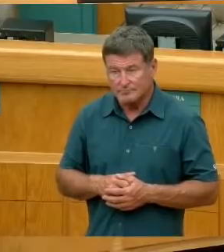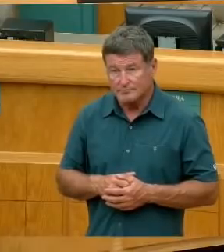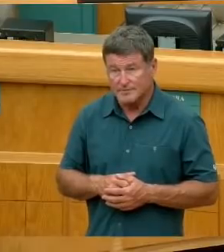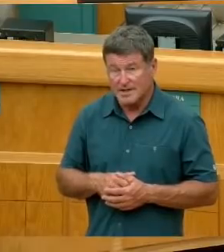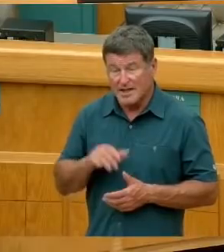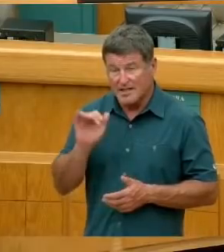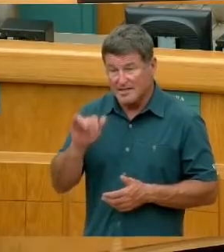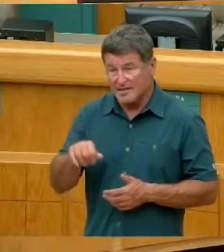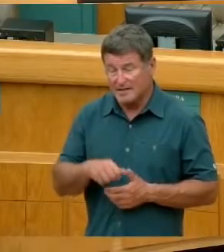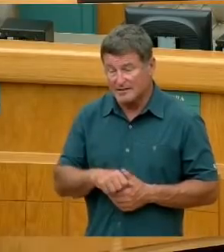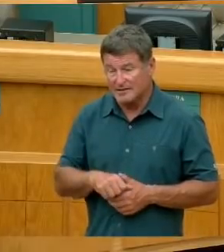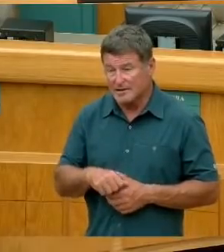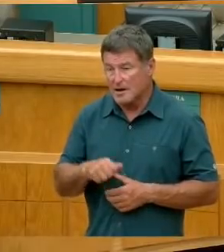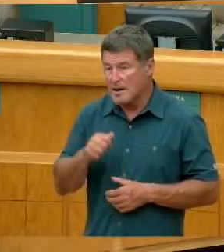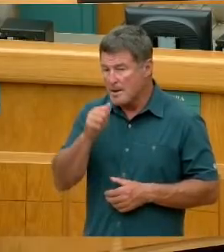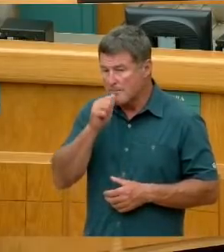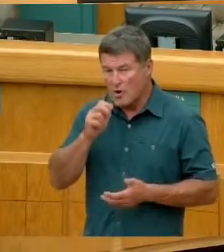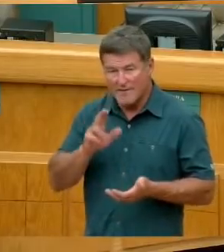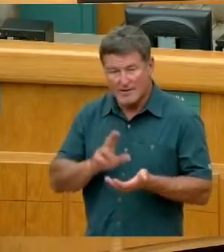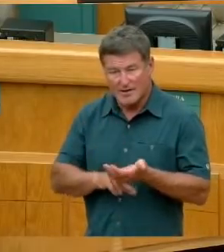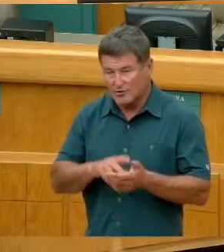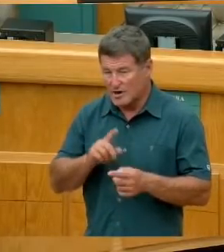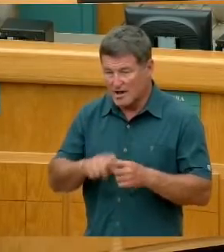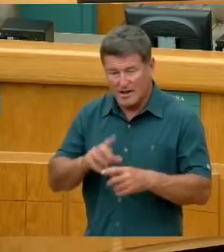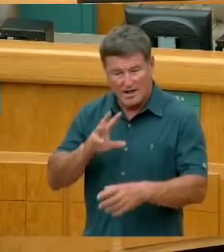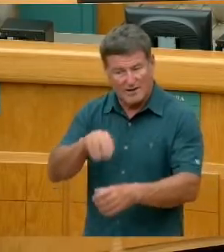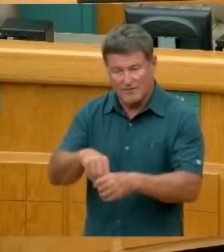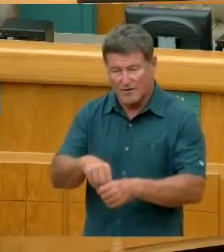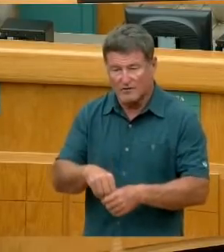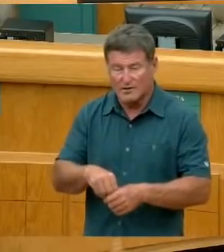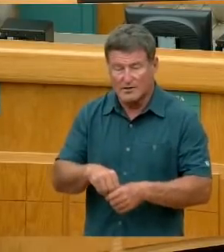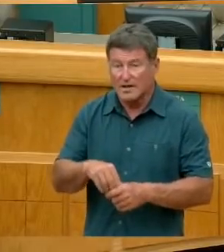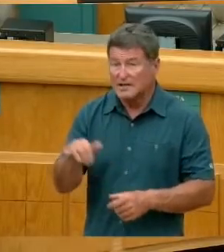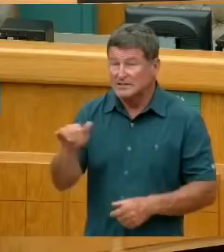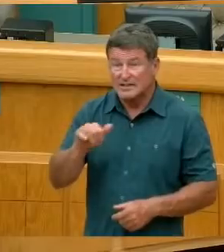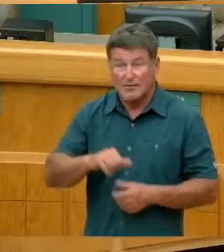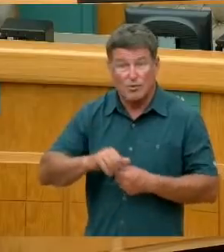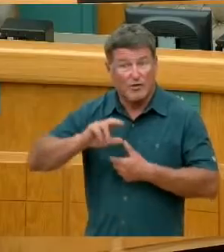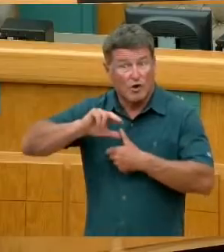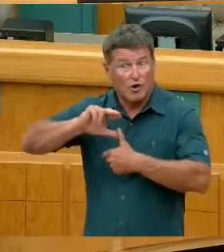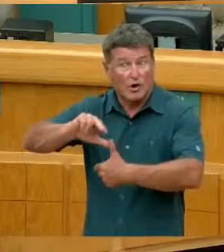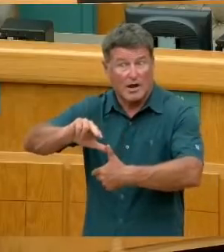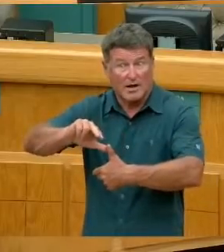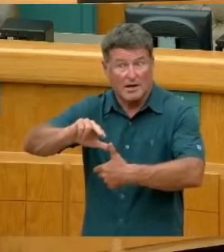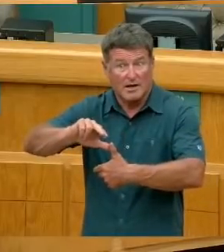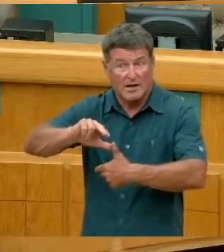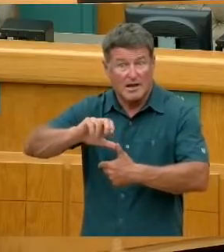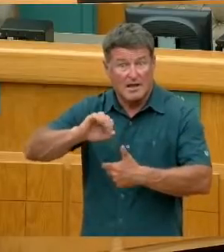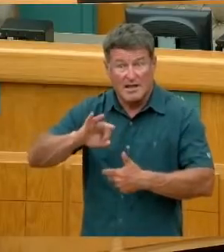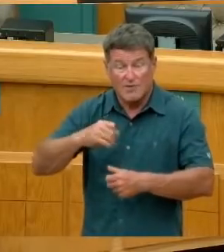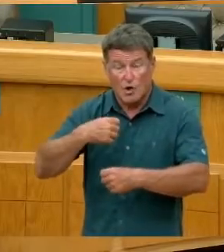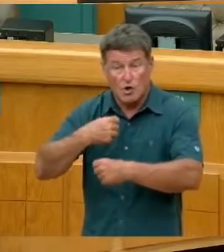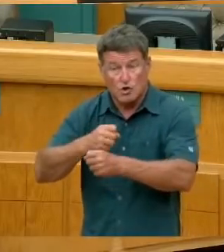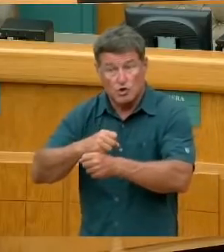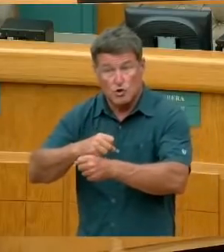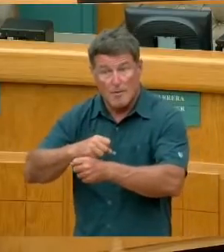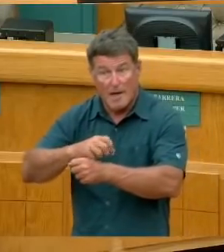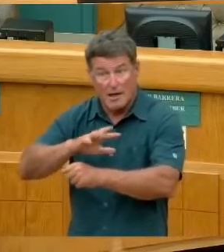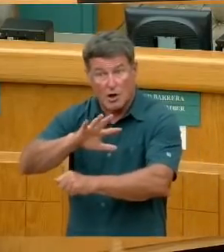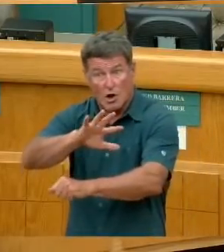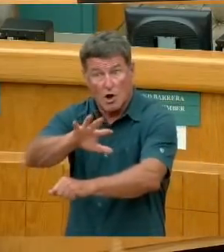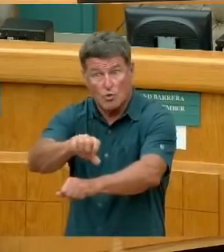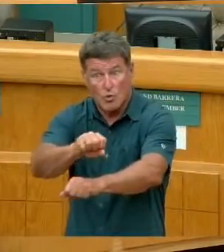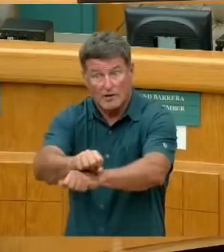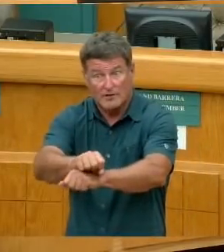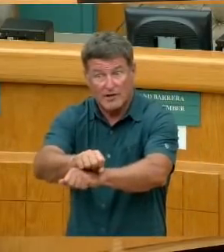It's because it's a private contract, I'm not able to interfere. Same thing with a hurricane. If we made a